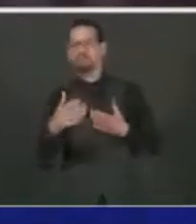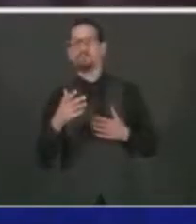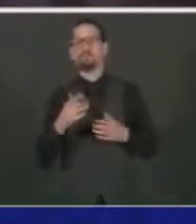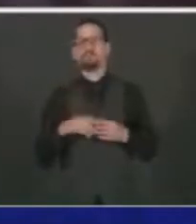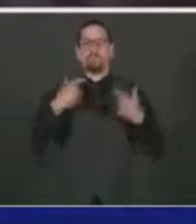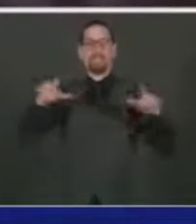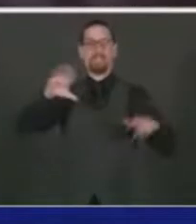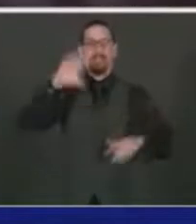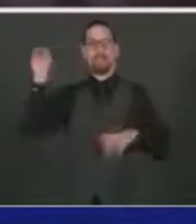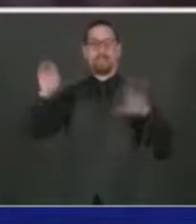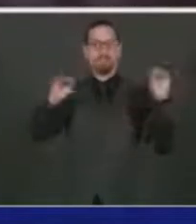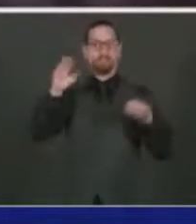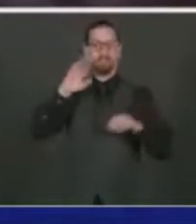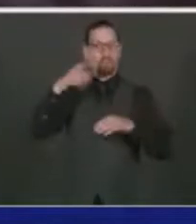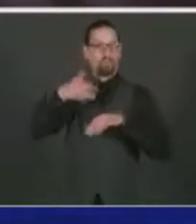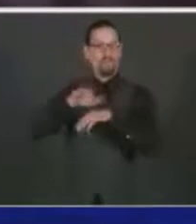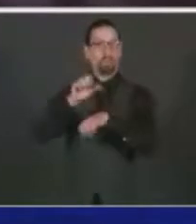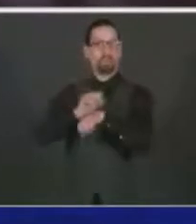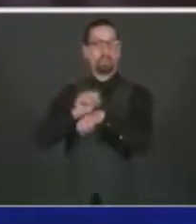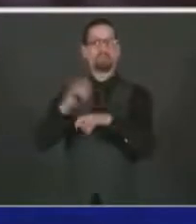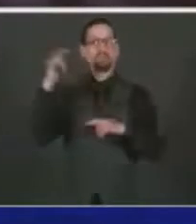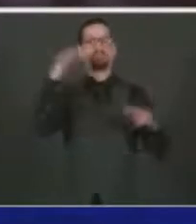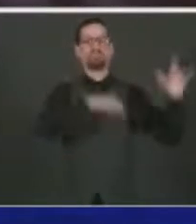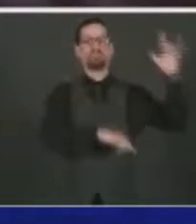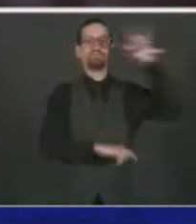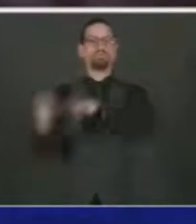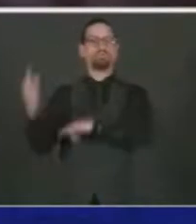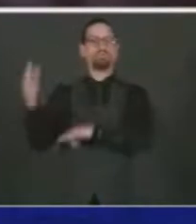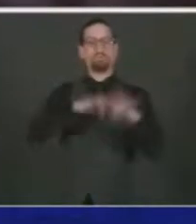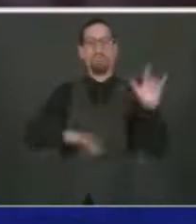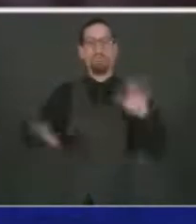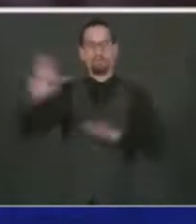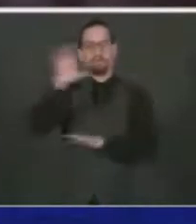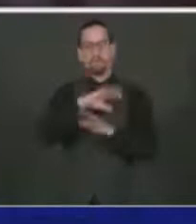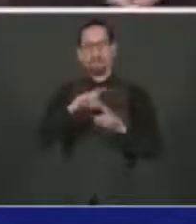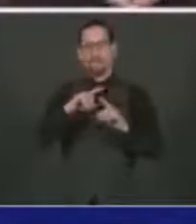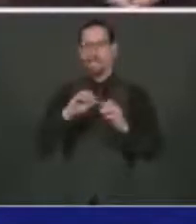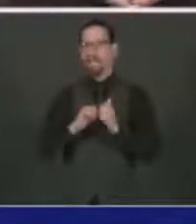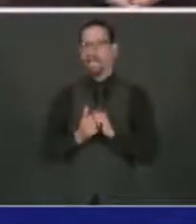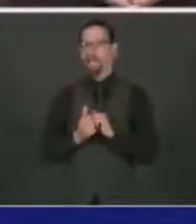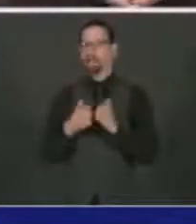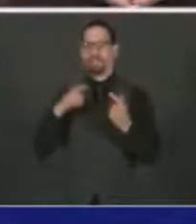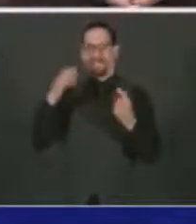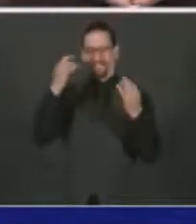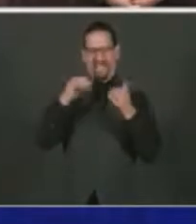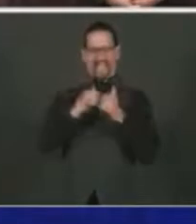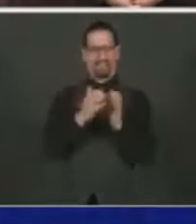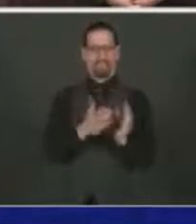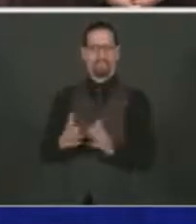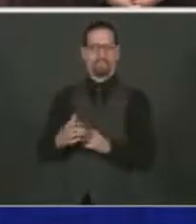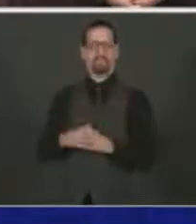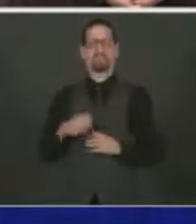travel. So that's how we're thinking about it. Governor, how much of your...